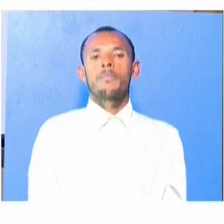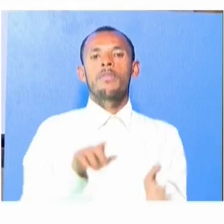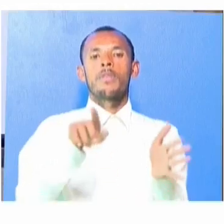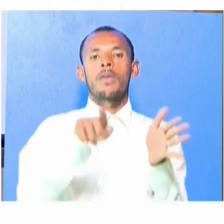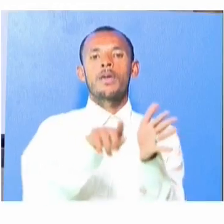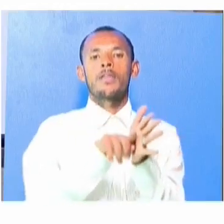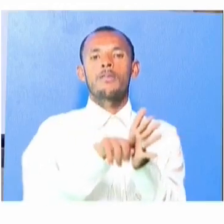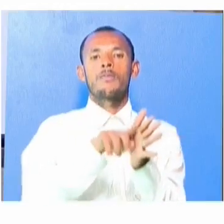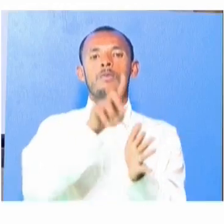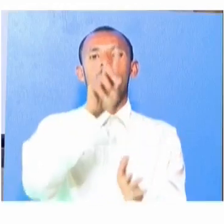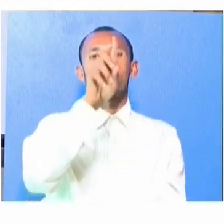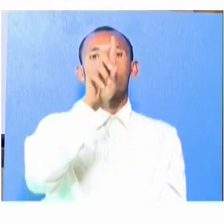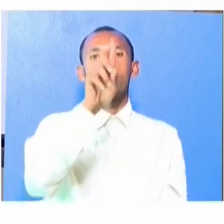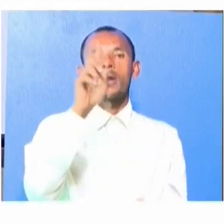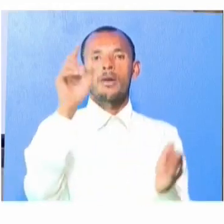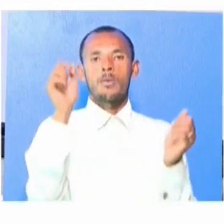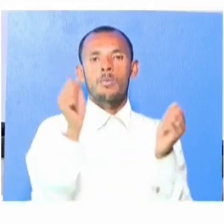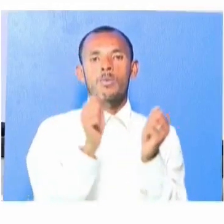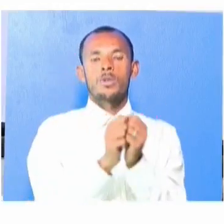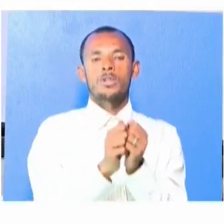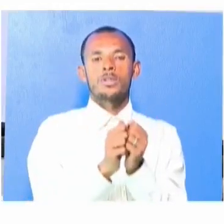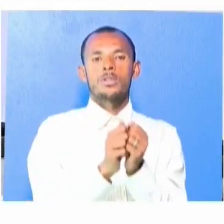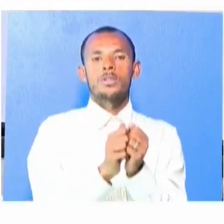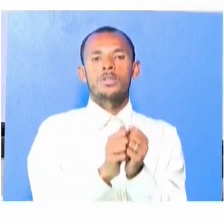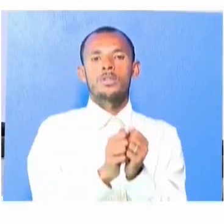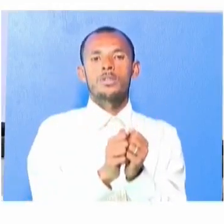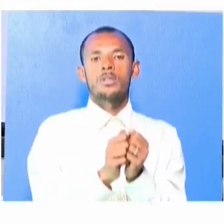negative 1 with